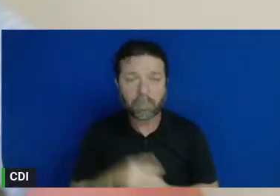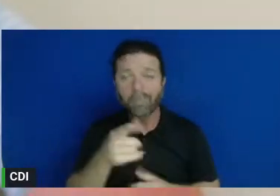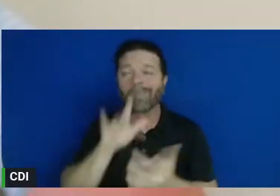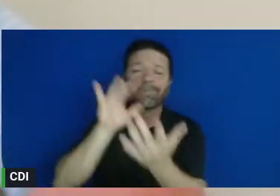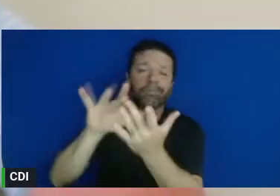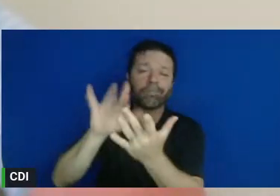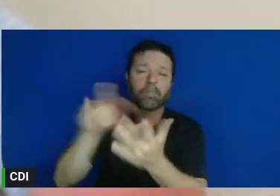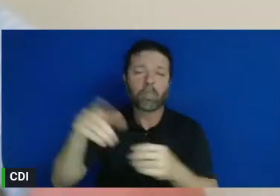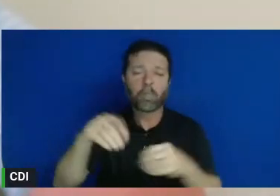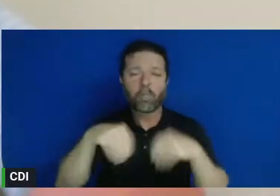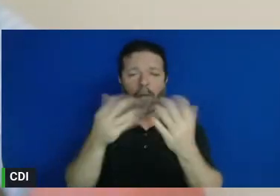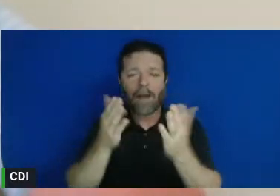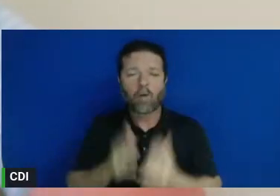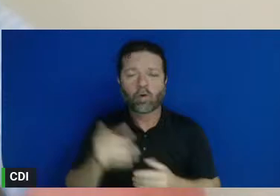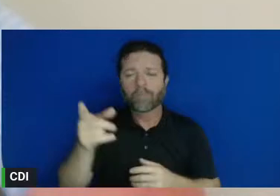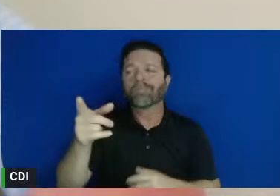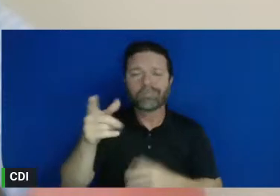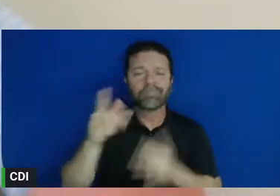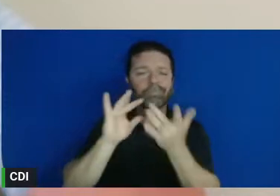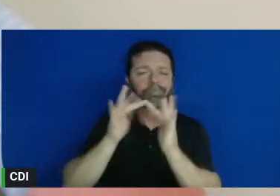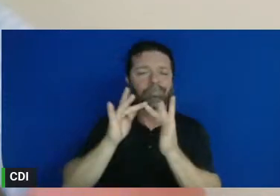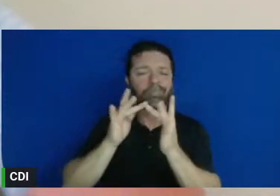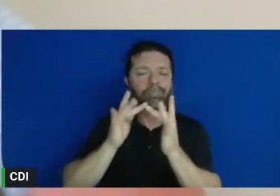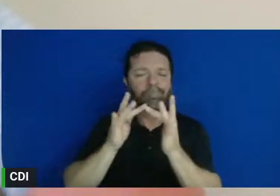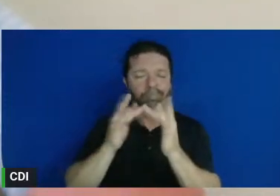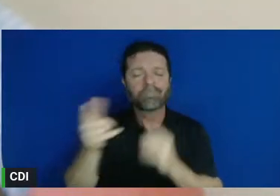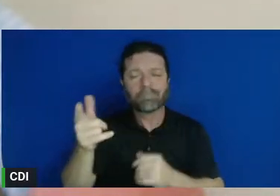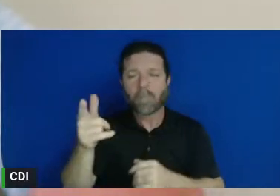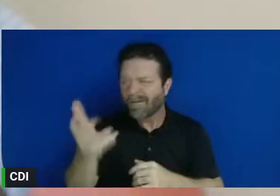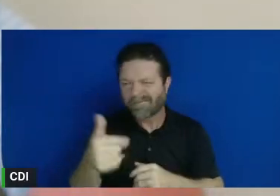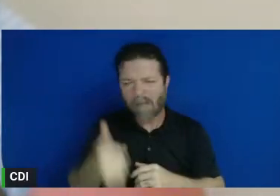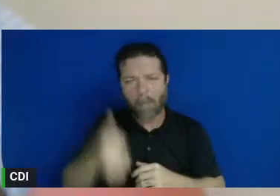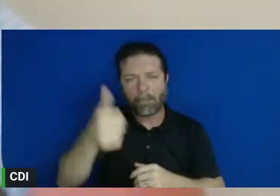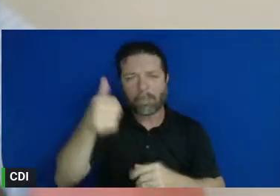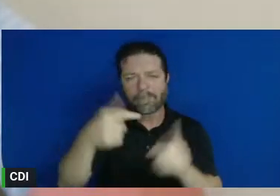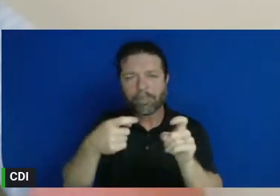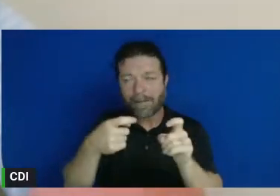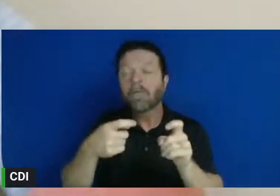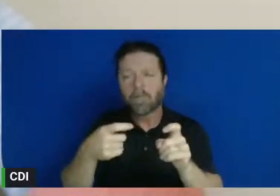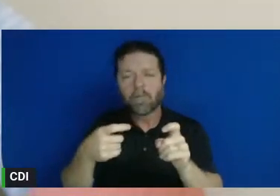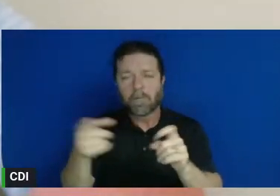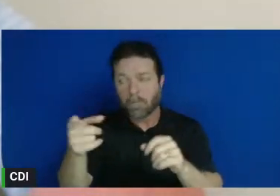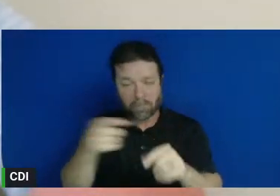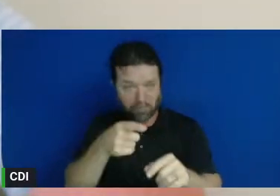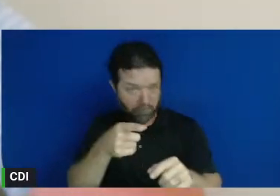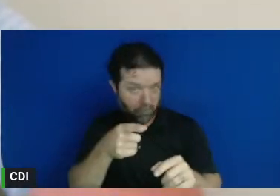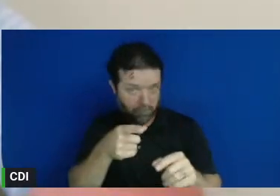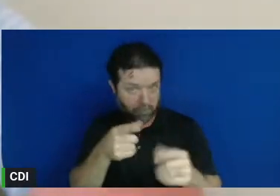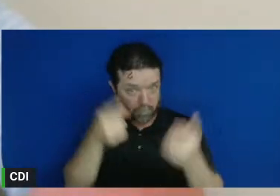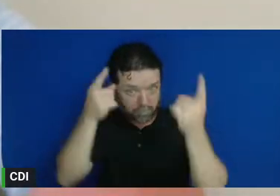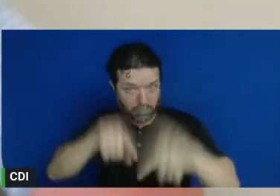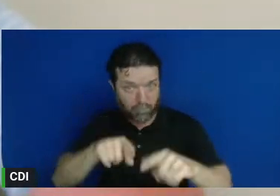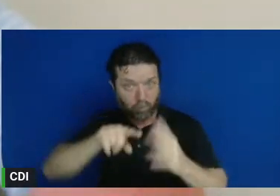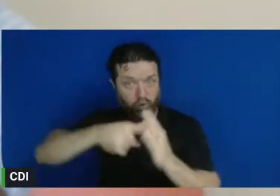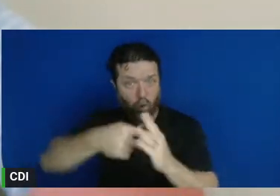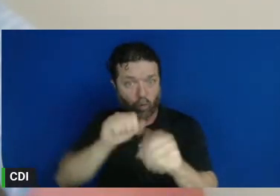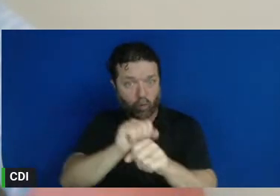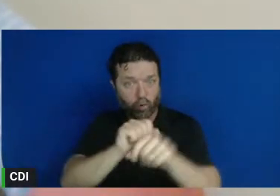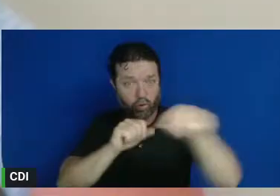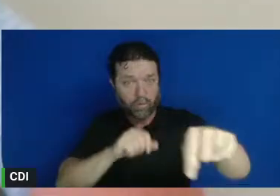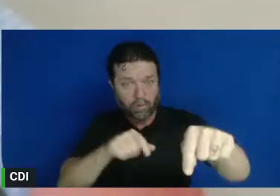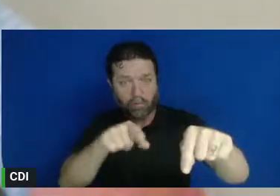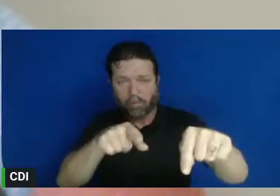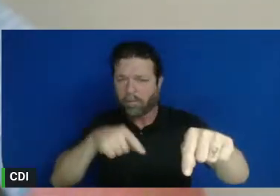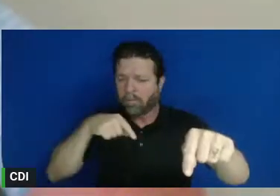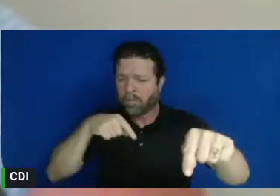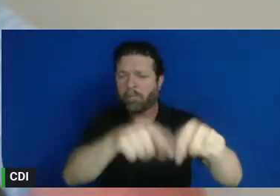communicate with them on what they need, but they'll have to update that by the time that they start. And then we'll have to also verify that